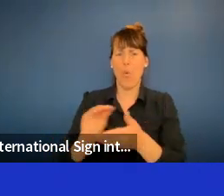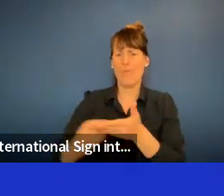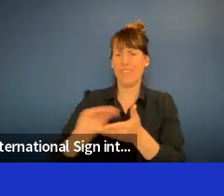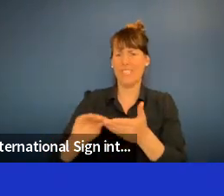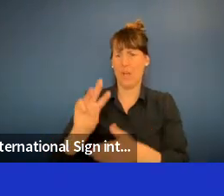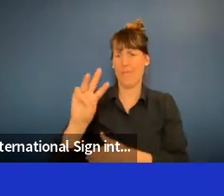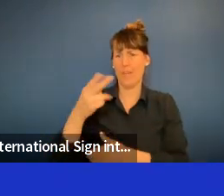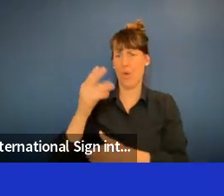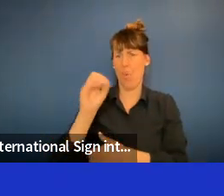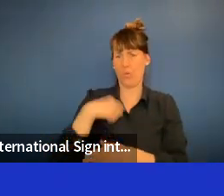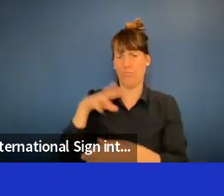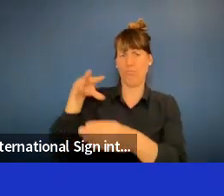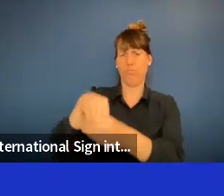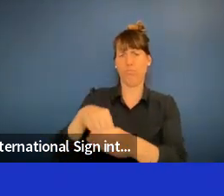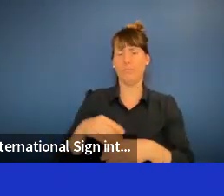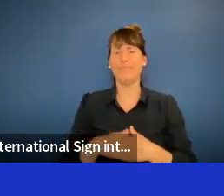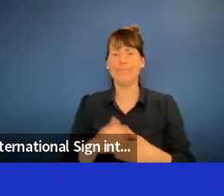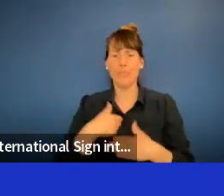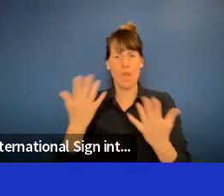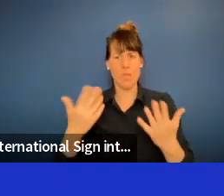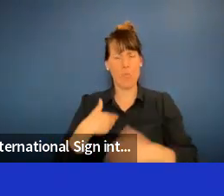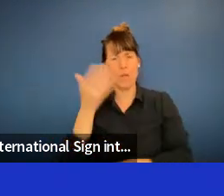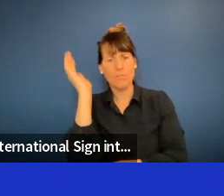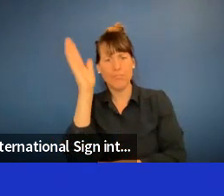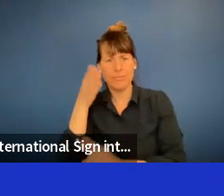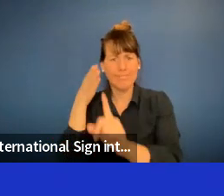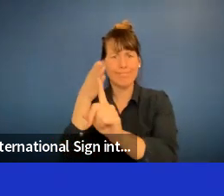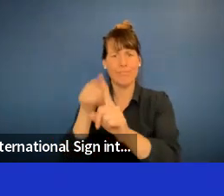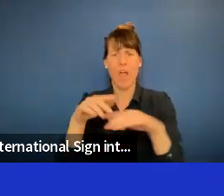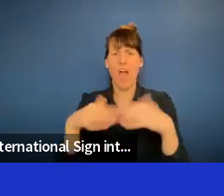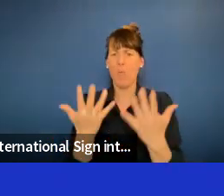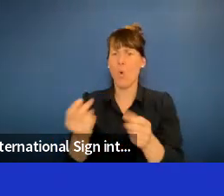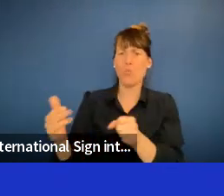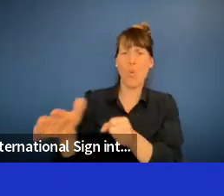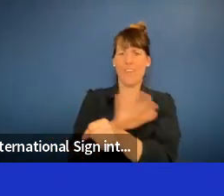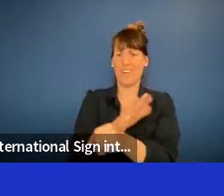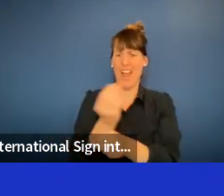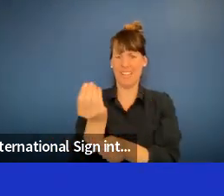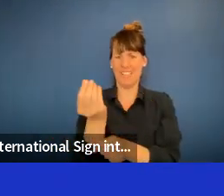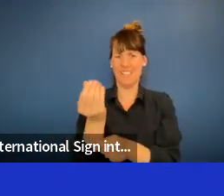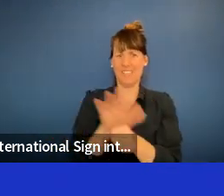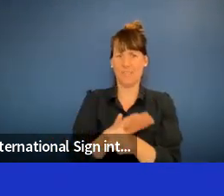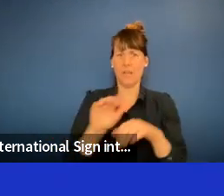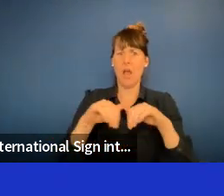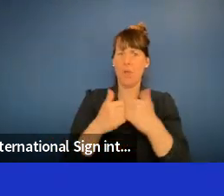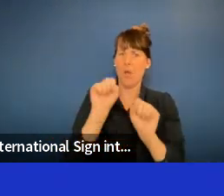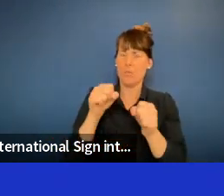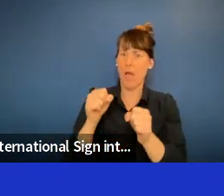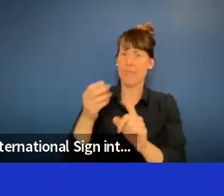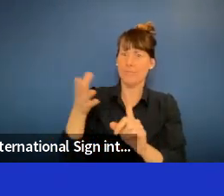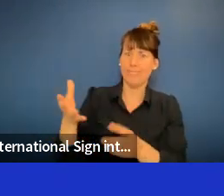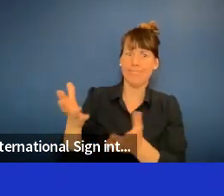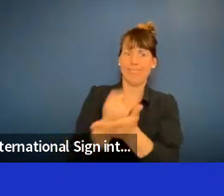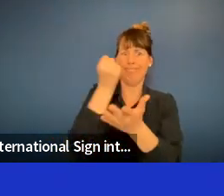covered through development of national priority assistive product list, and how that development process